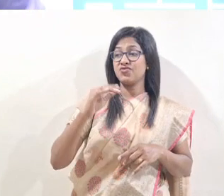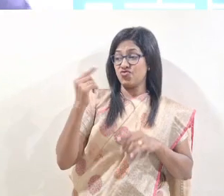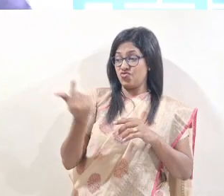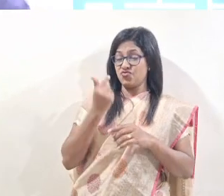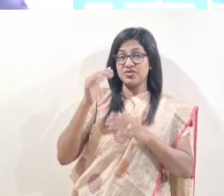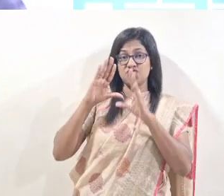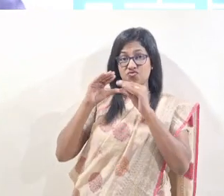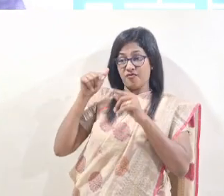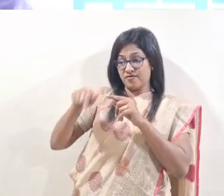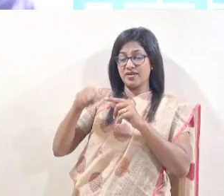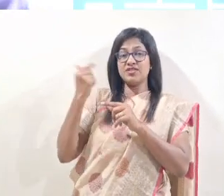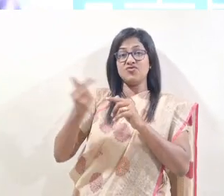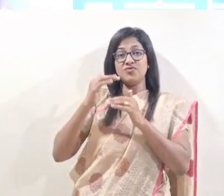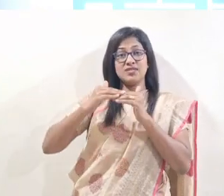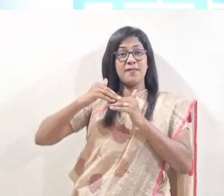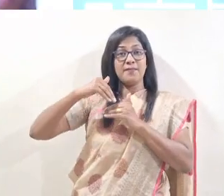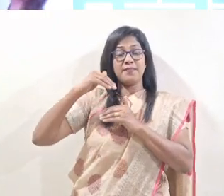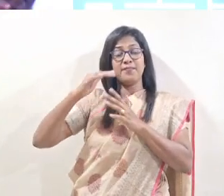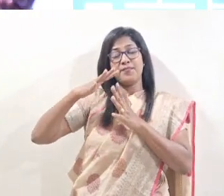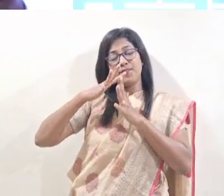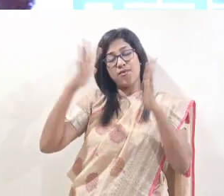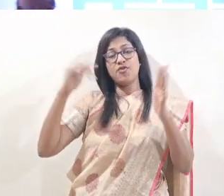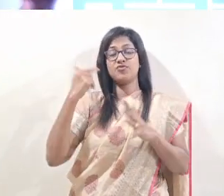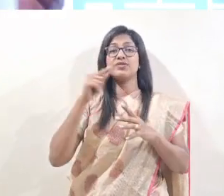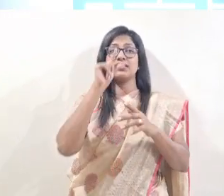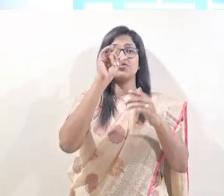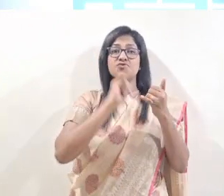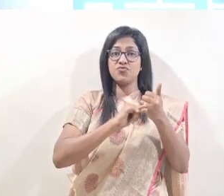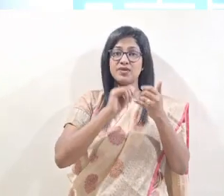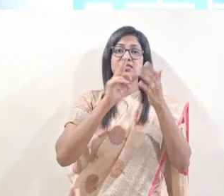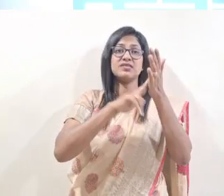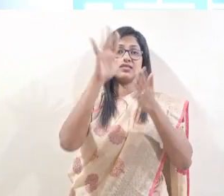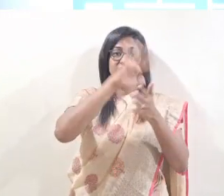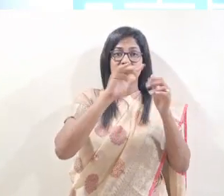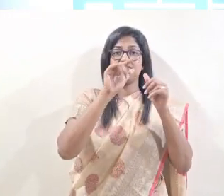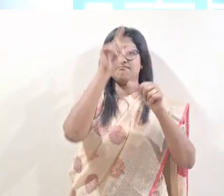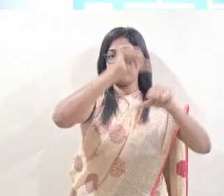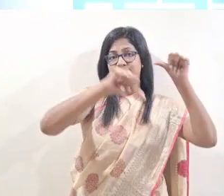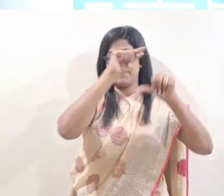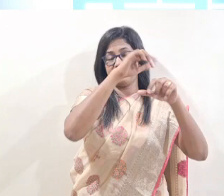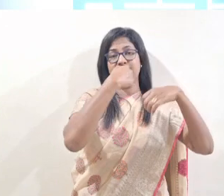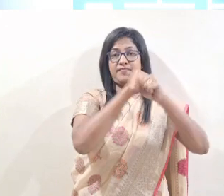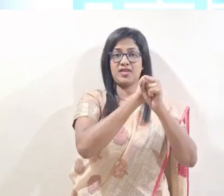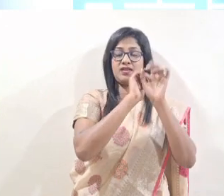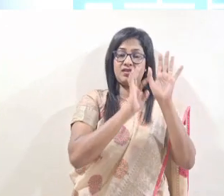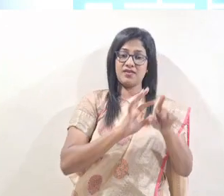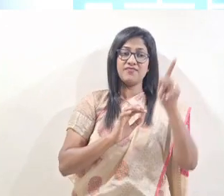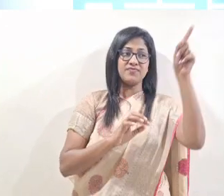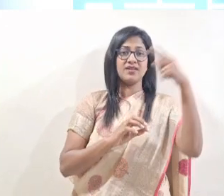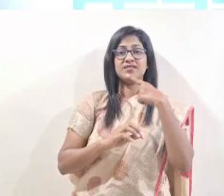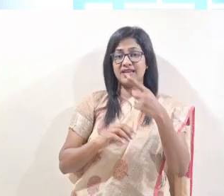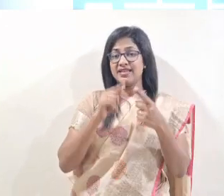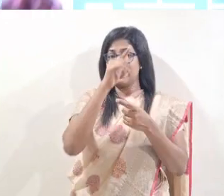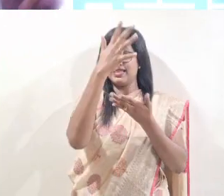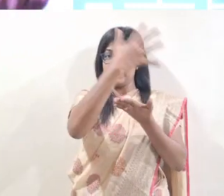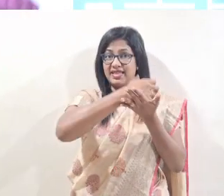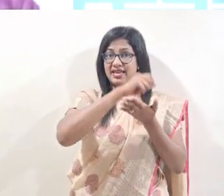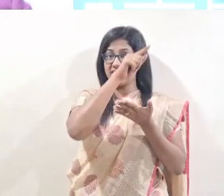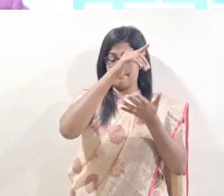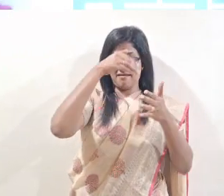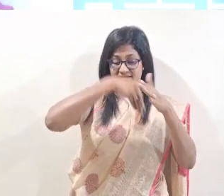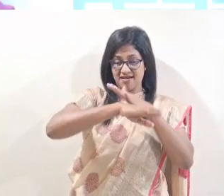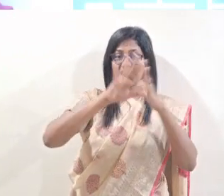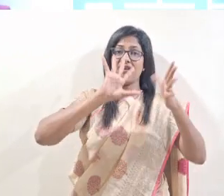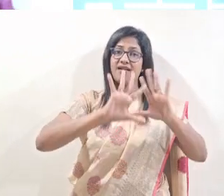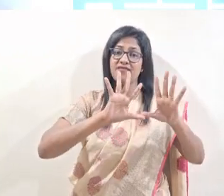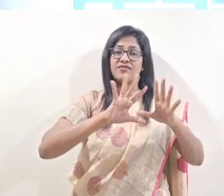used software, I was talking to the persons. I mean, it's a US national lab which has developed that. And they were saying that the data that is there